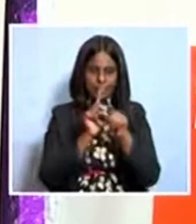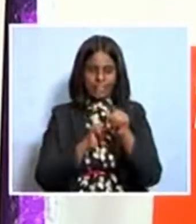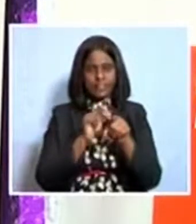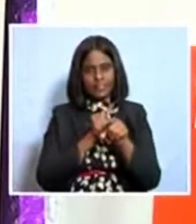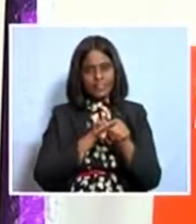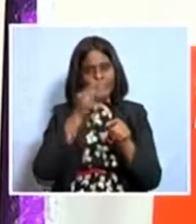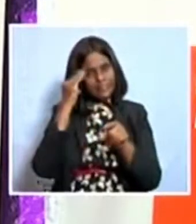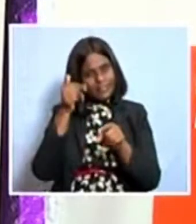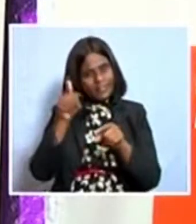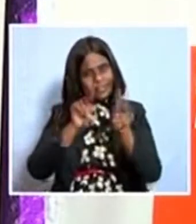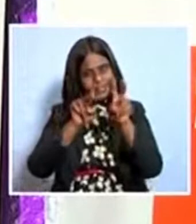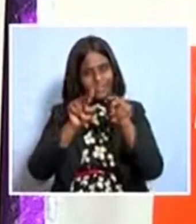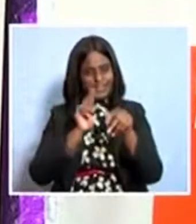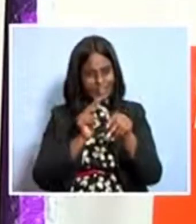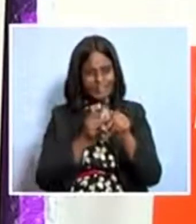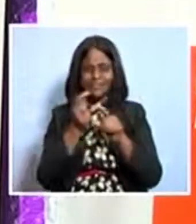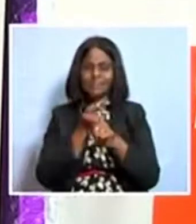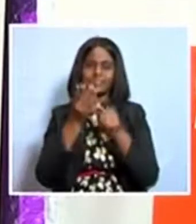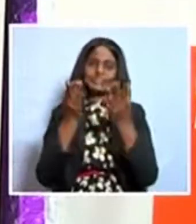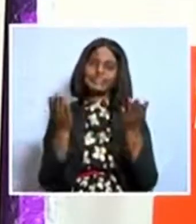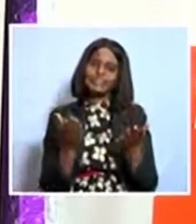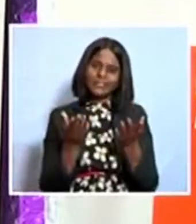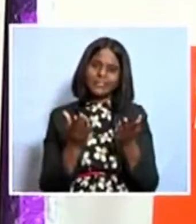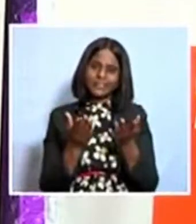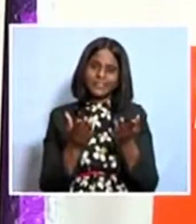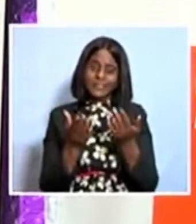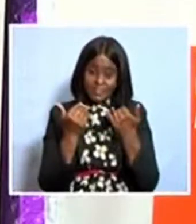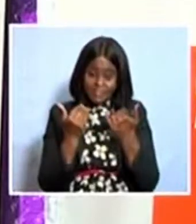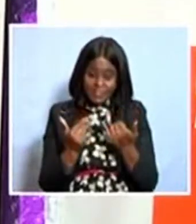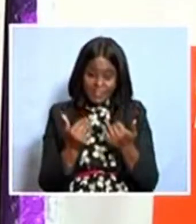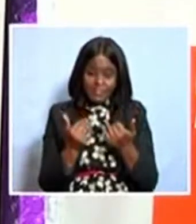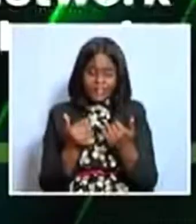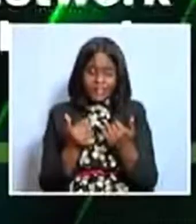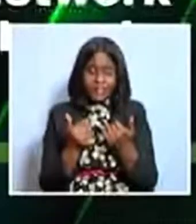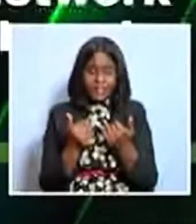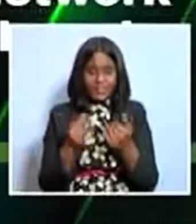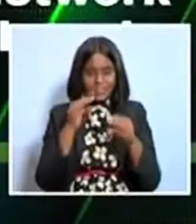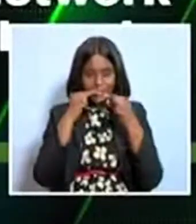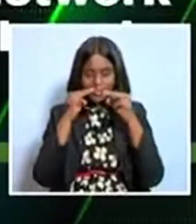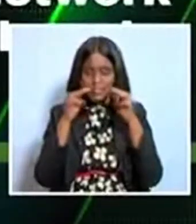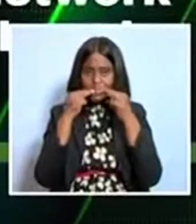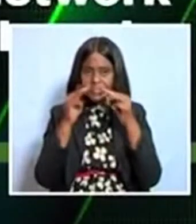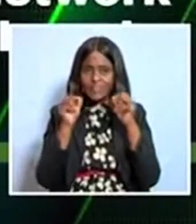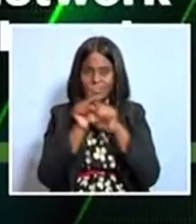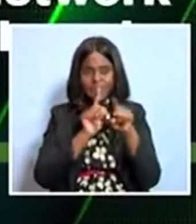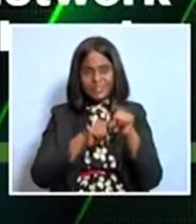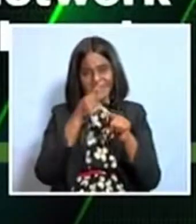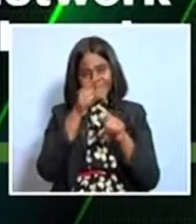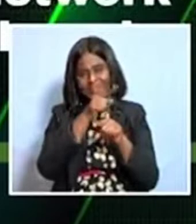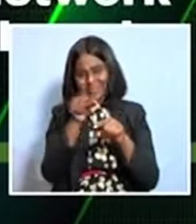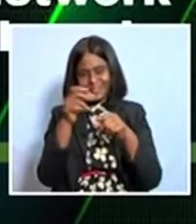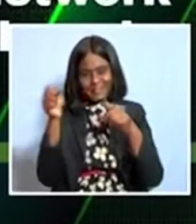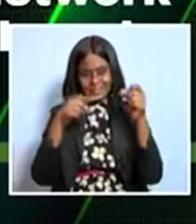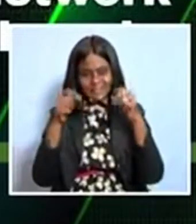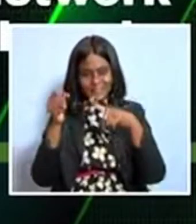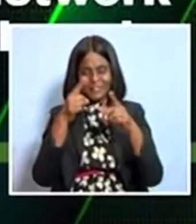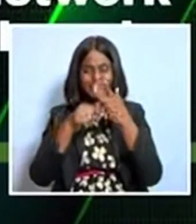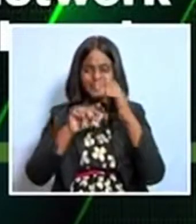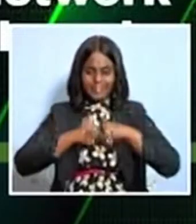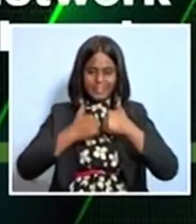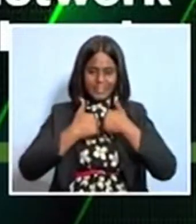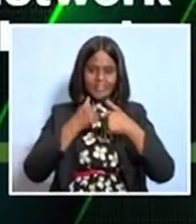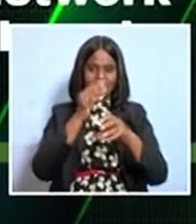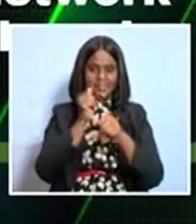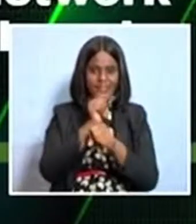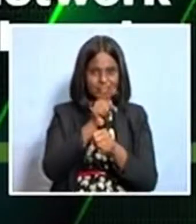know where you are watching us from. Let's get to our messages and see some of the text messages that we've received. This